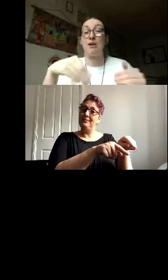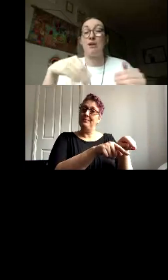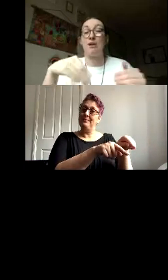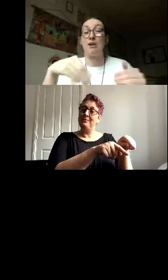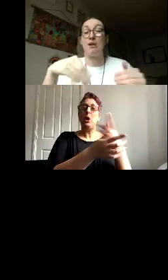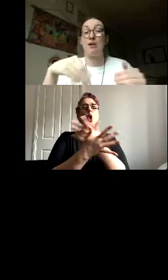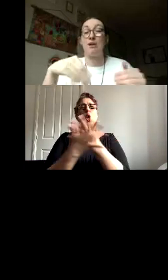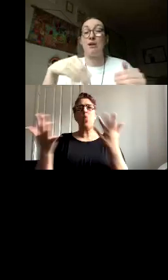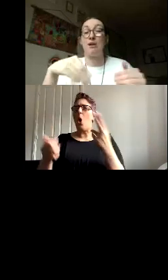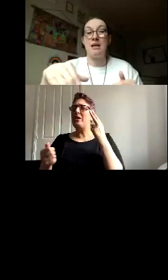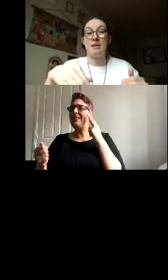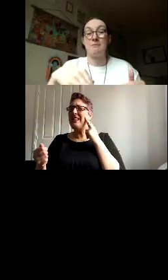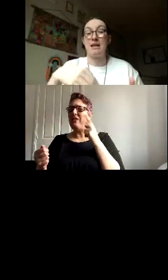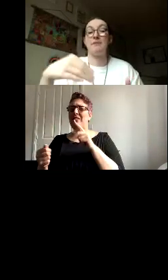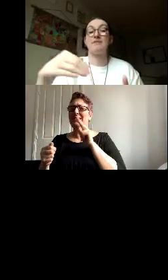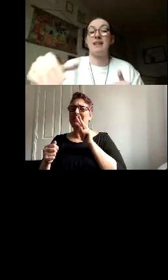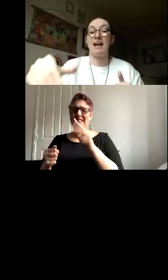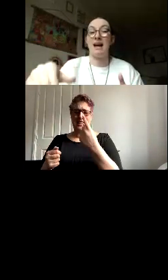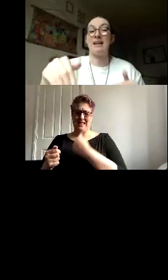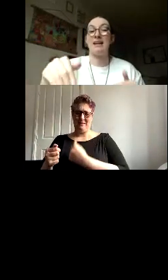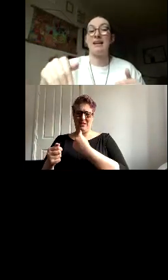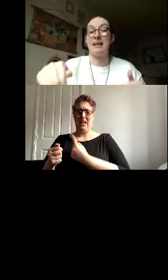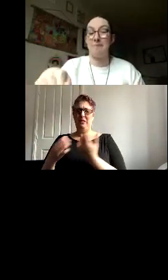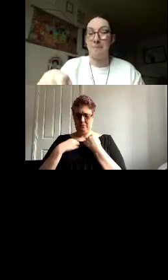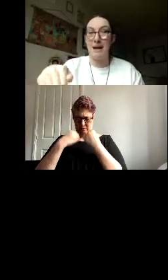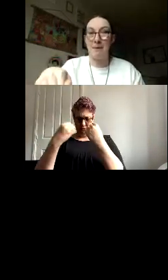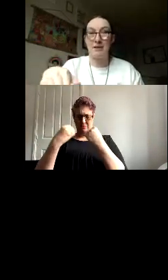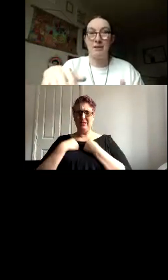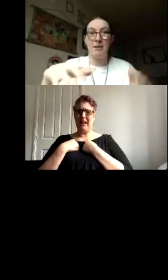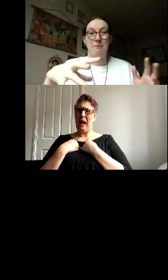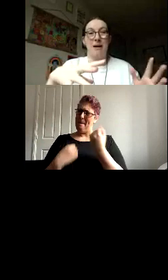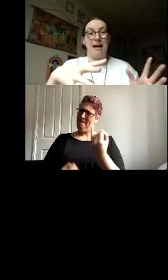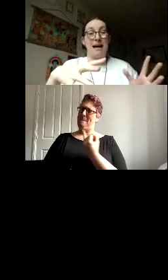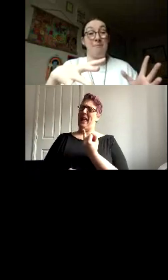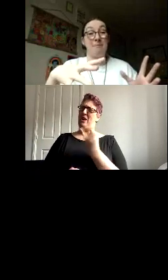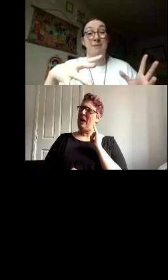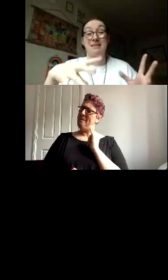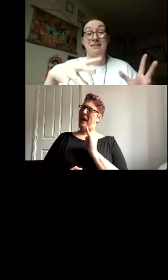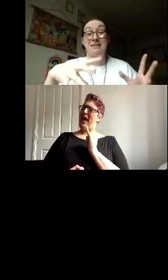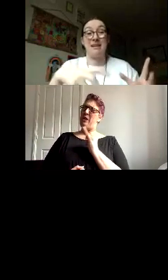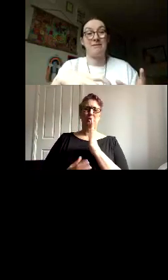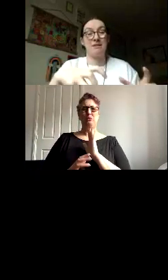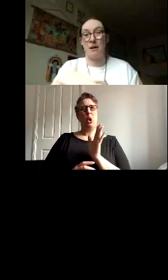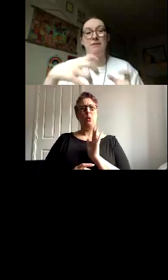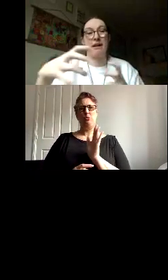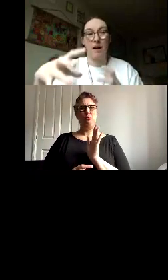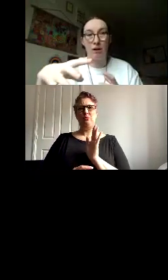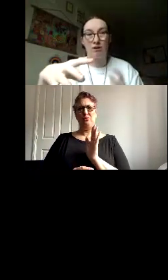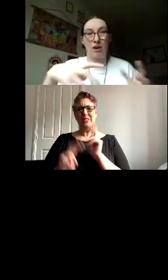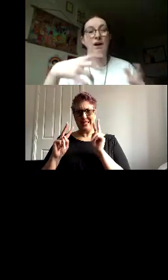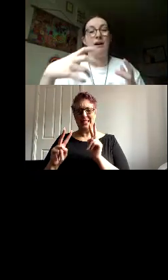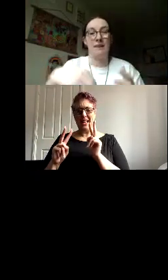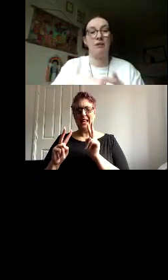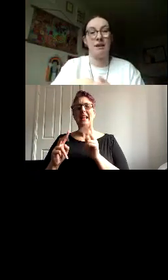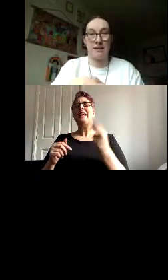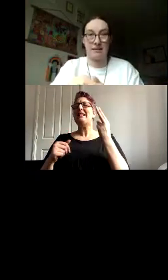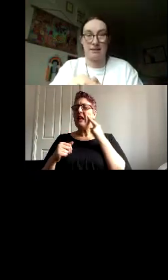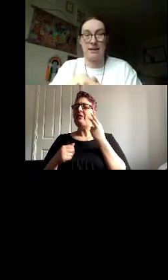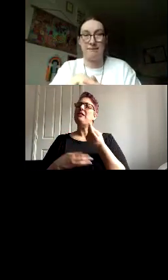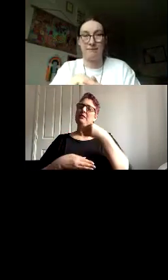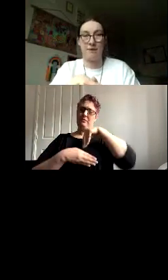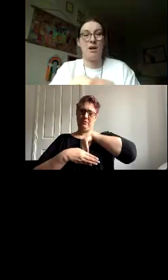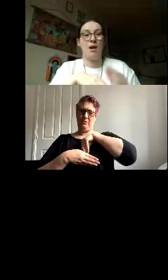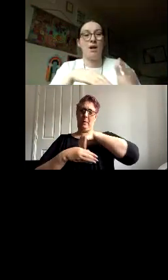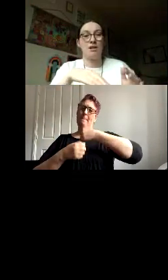particularly, who do not see themselves as having an impairment, but see their deafness as part of their culture or